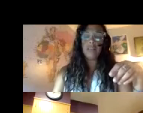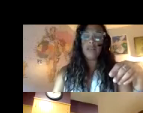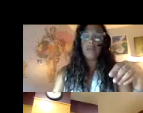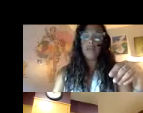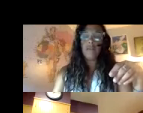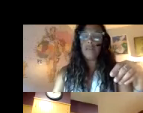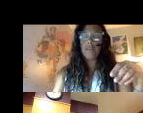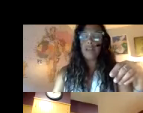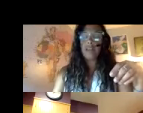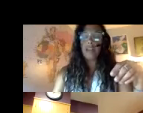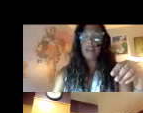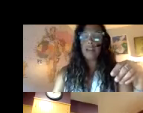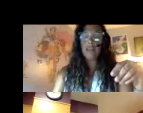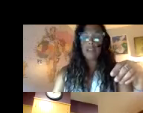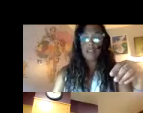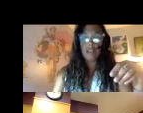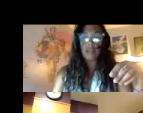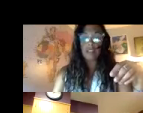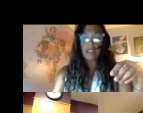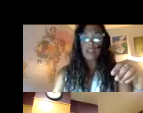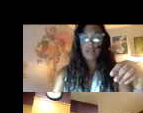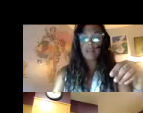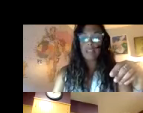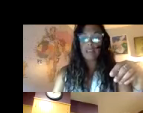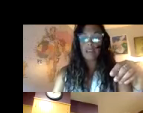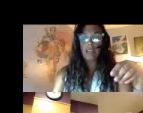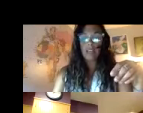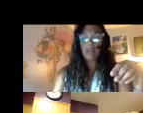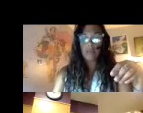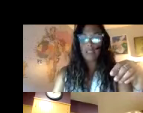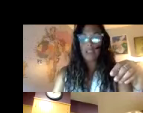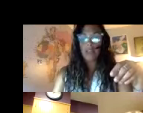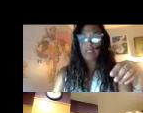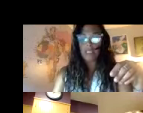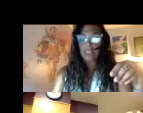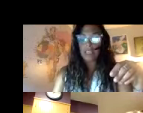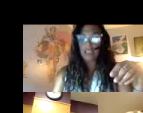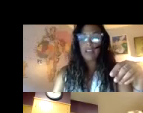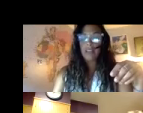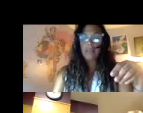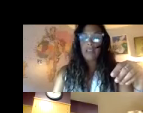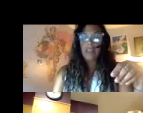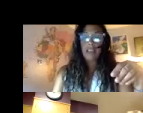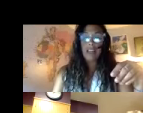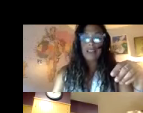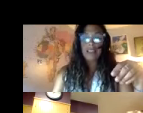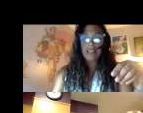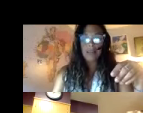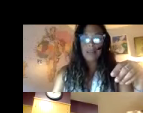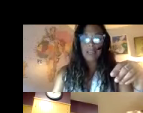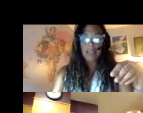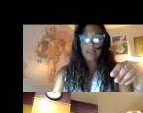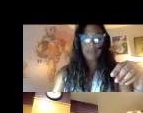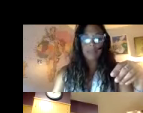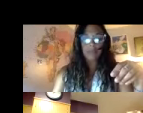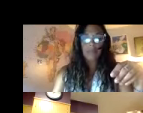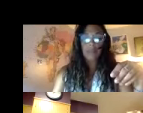with rising tides. So we had mentioned briefly in